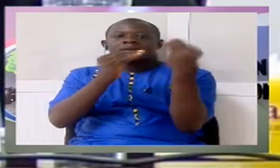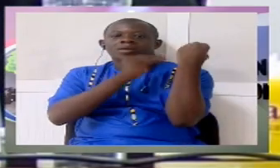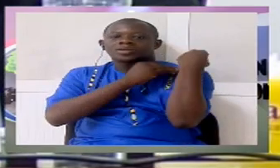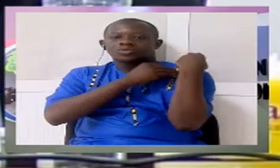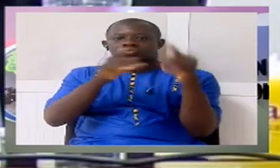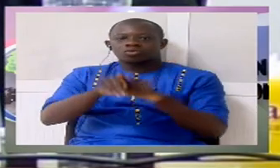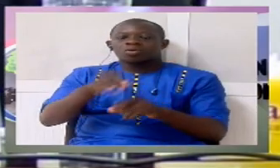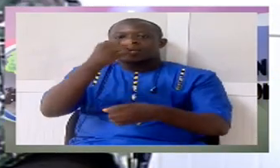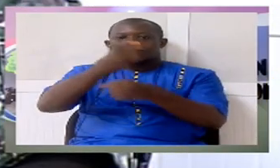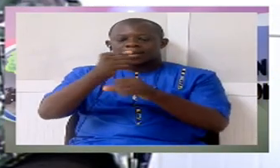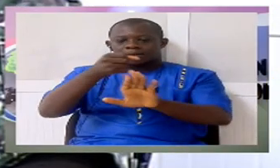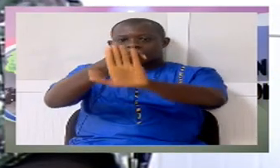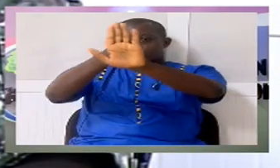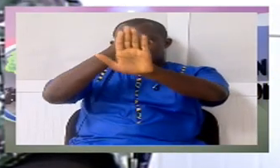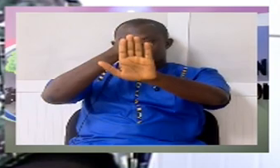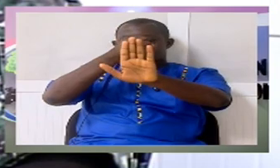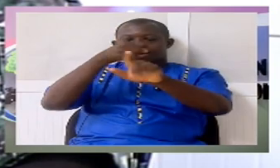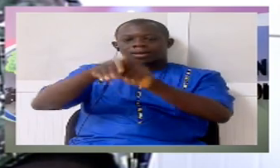president, correct?